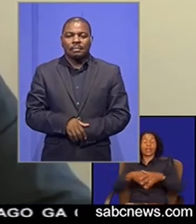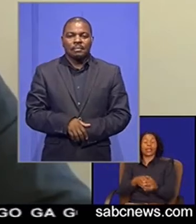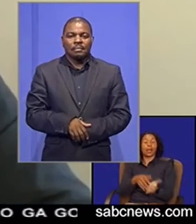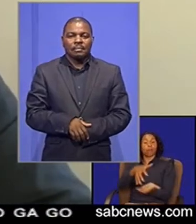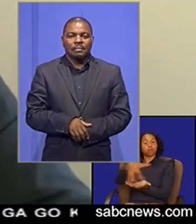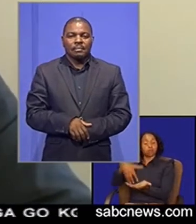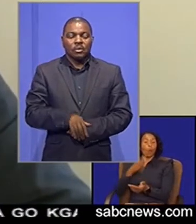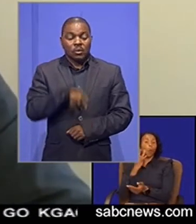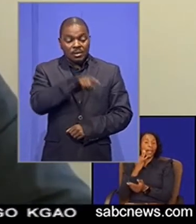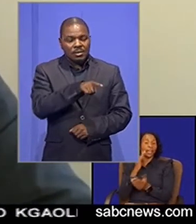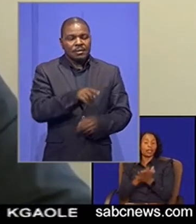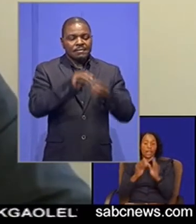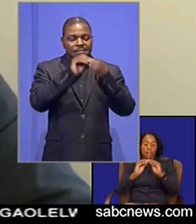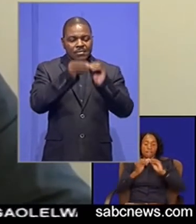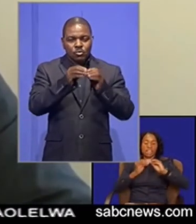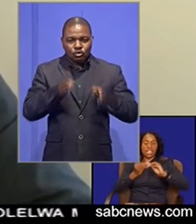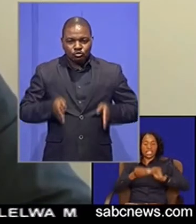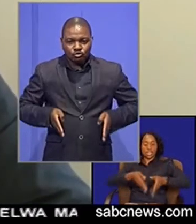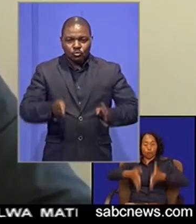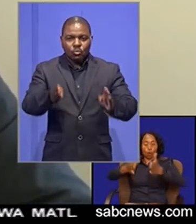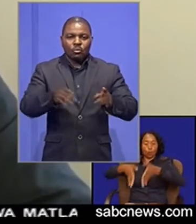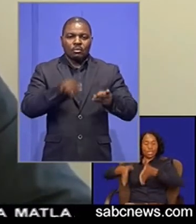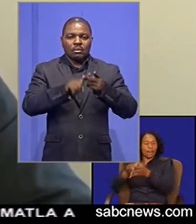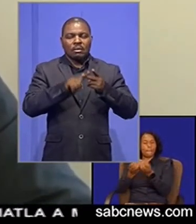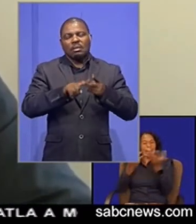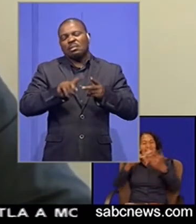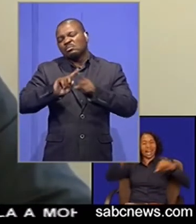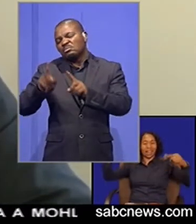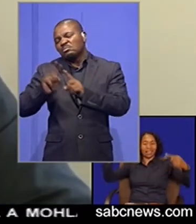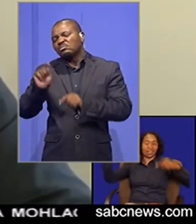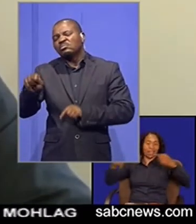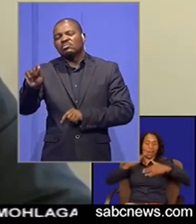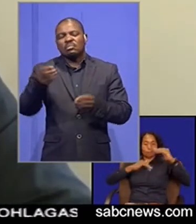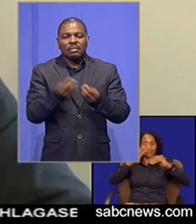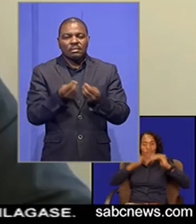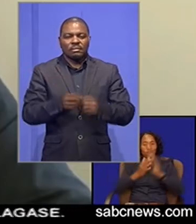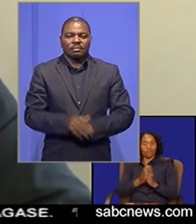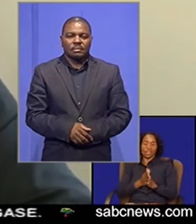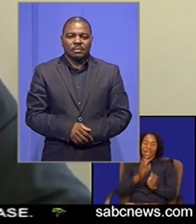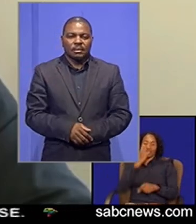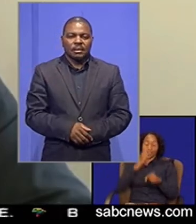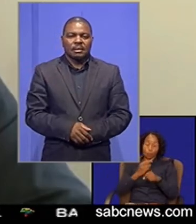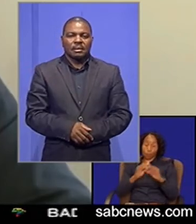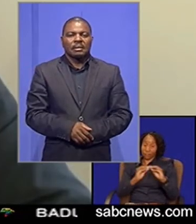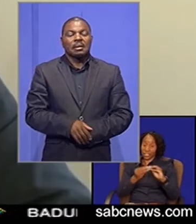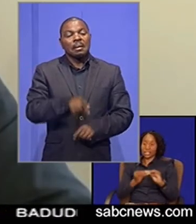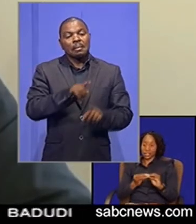to fix roads and many other infrastructure and other projects?